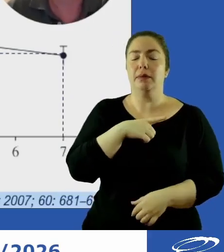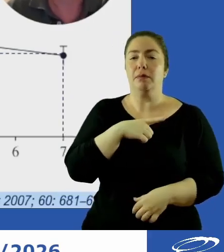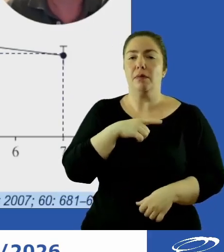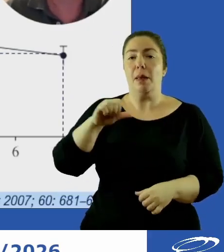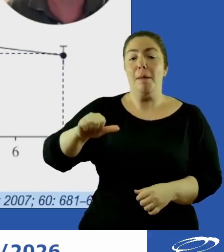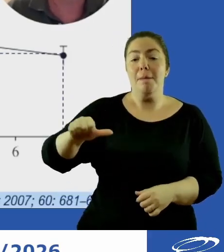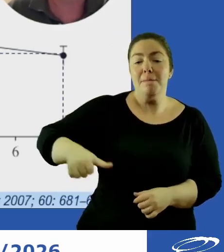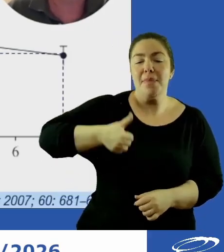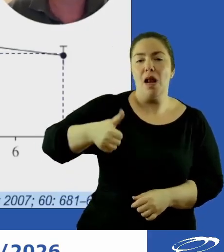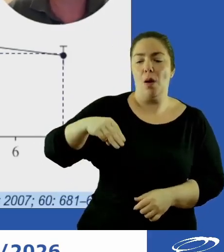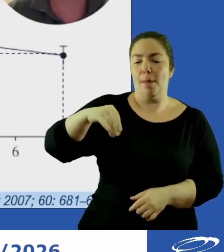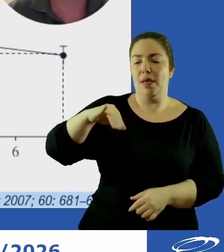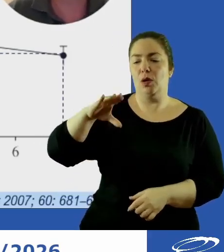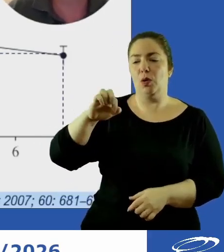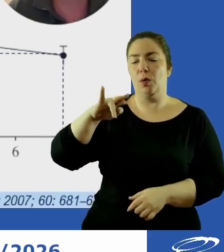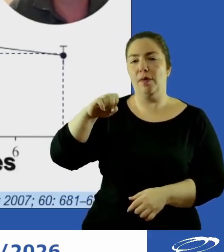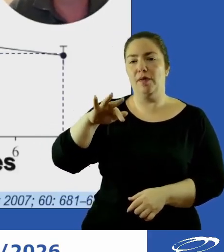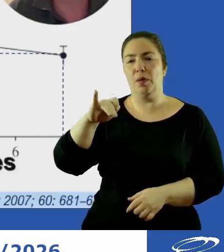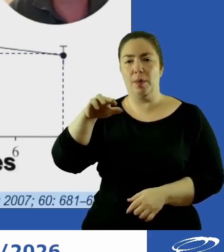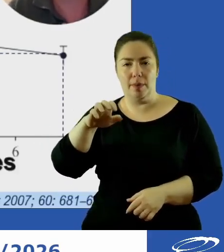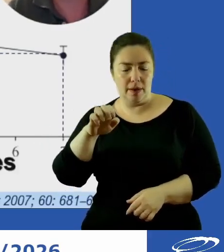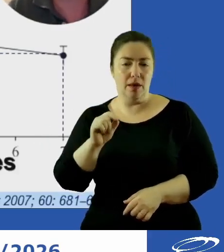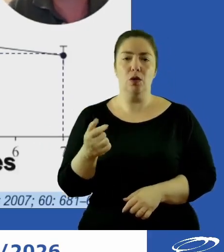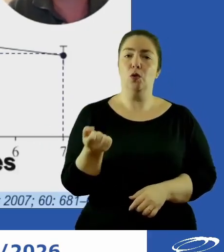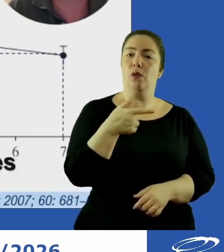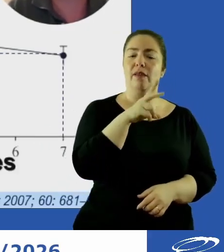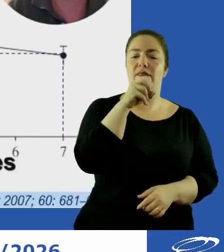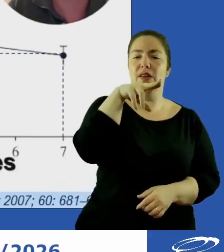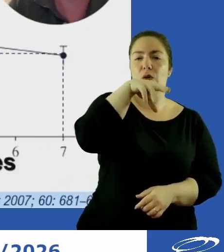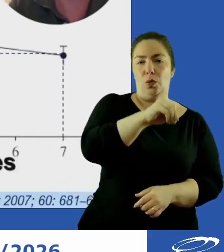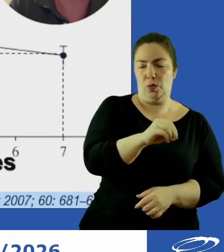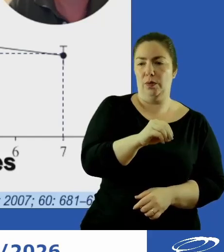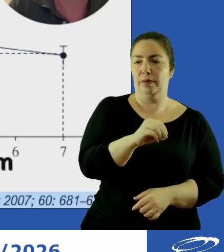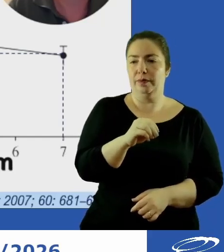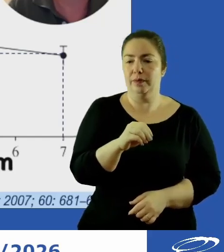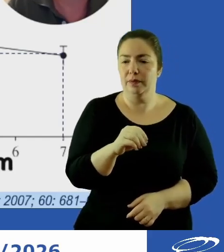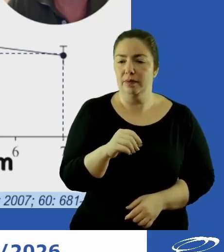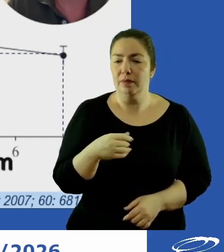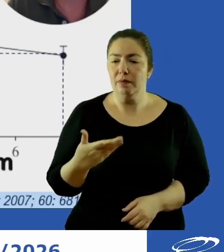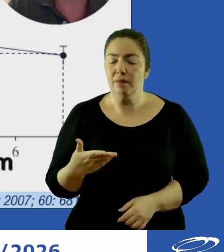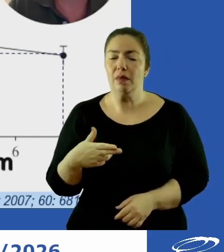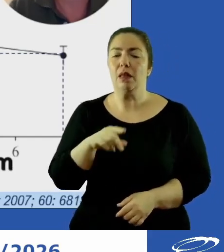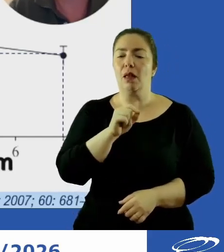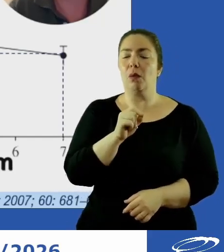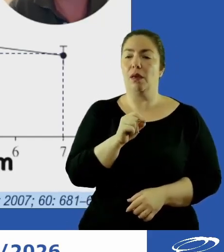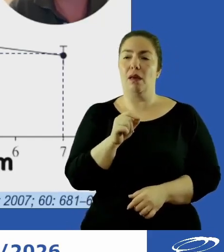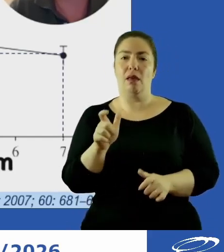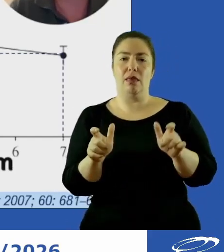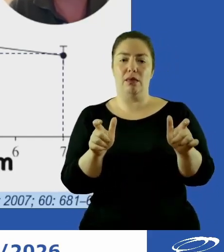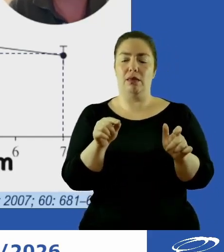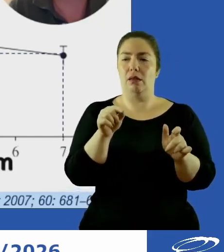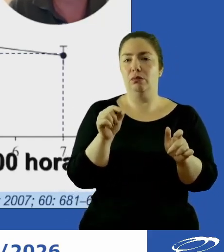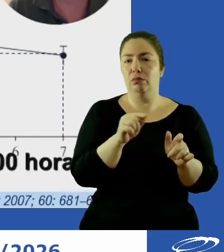one of the most interesting differences of these drugs, of course, is that they are long-acting